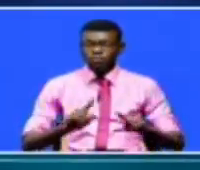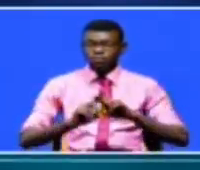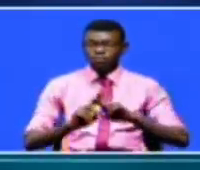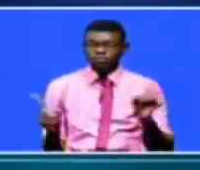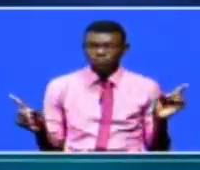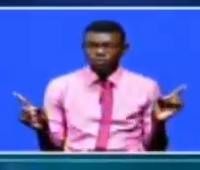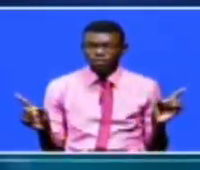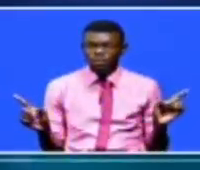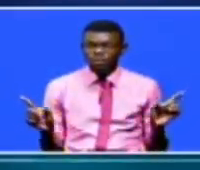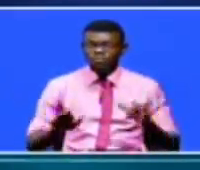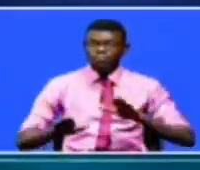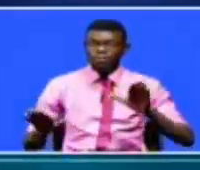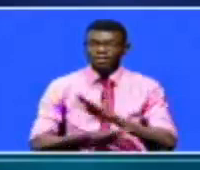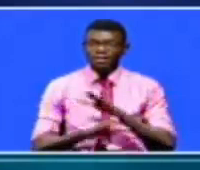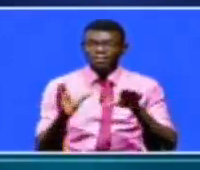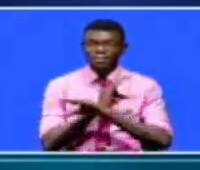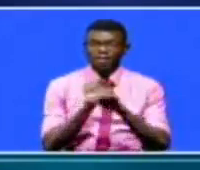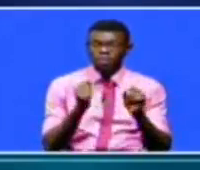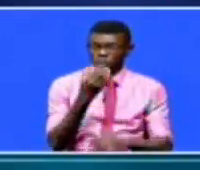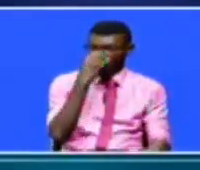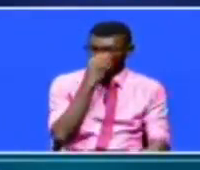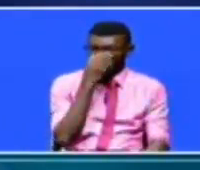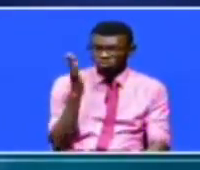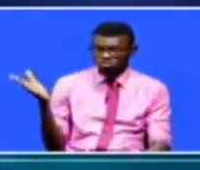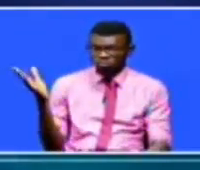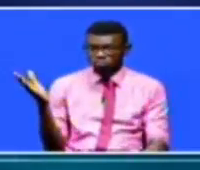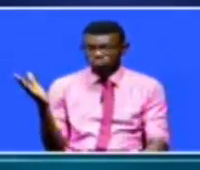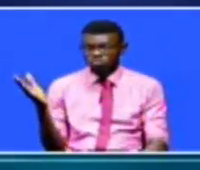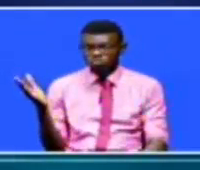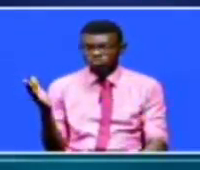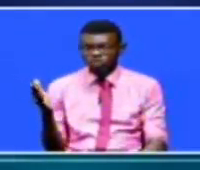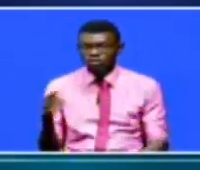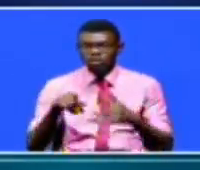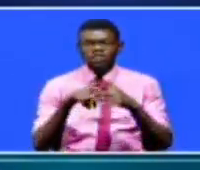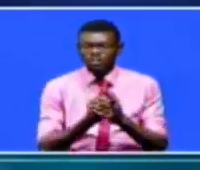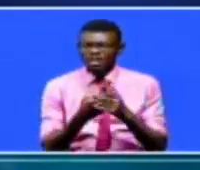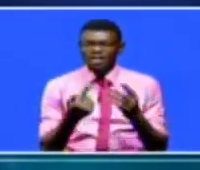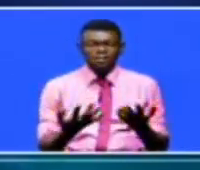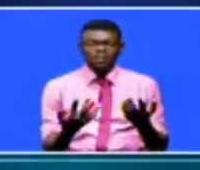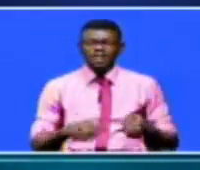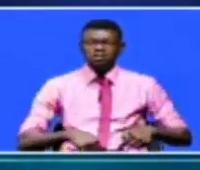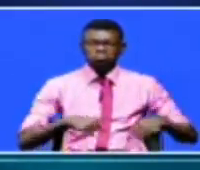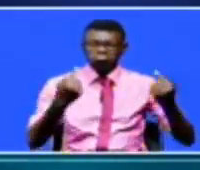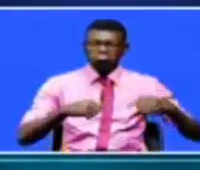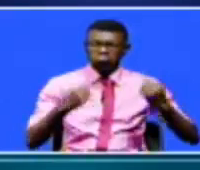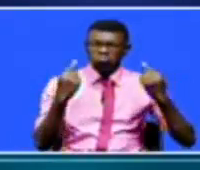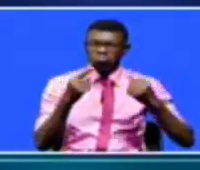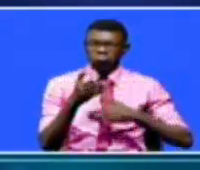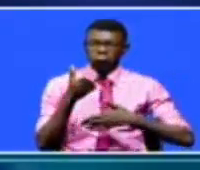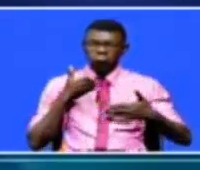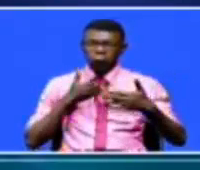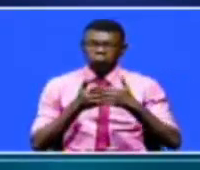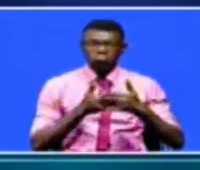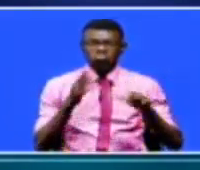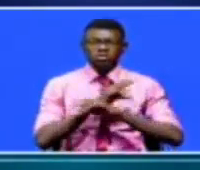unsettling none other than Deputy President William Ruto and opening a fresh battlefront against his party boss, President